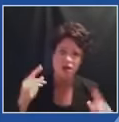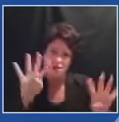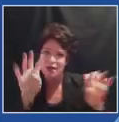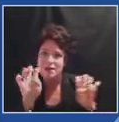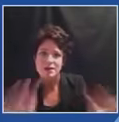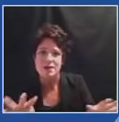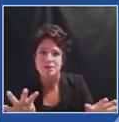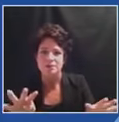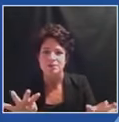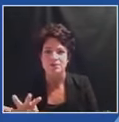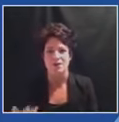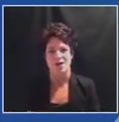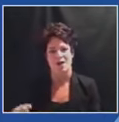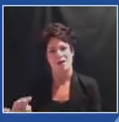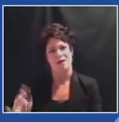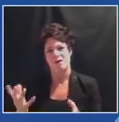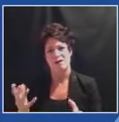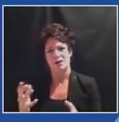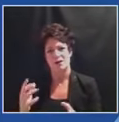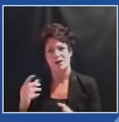crisis over and unemployment solved.